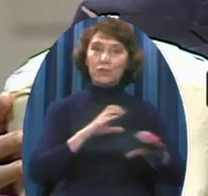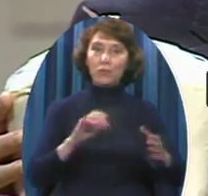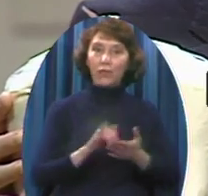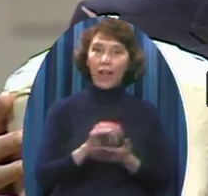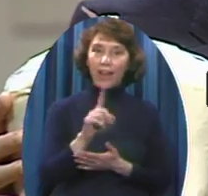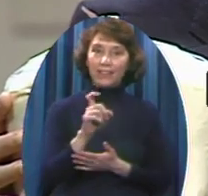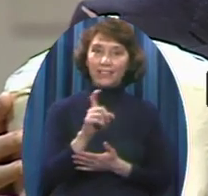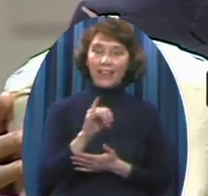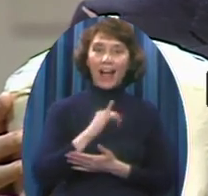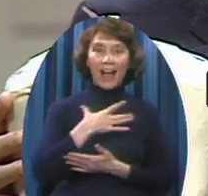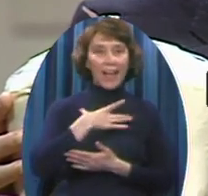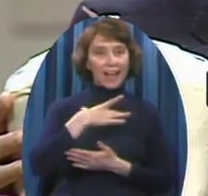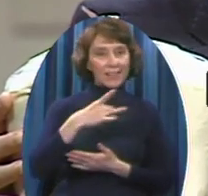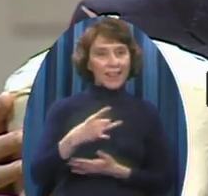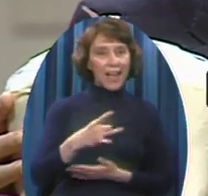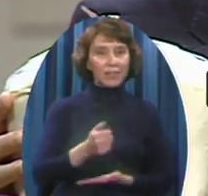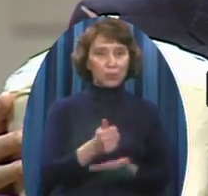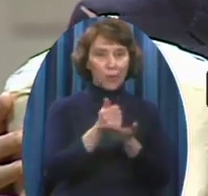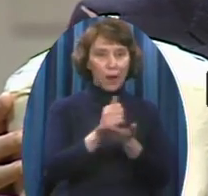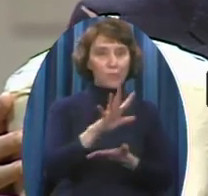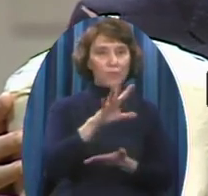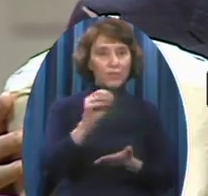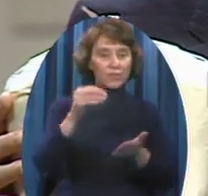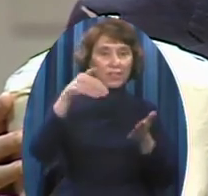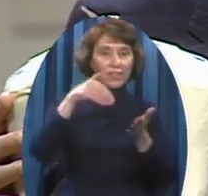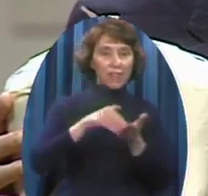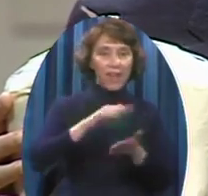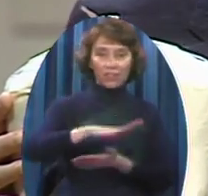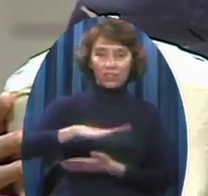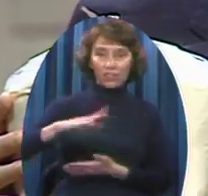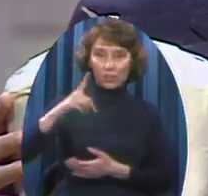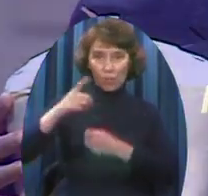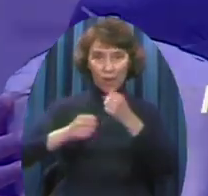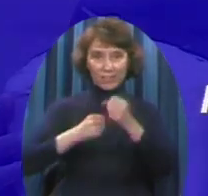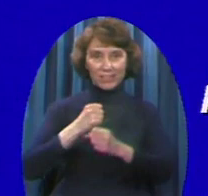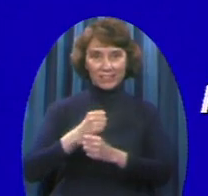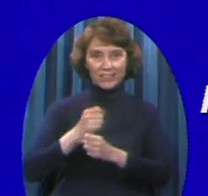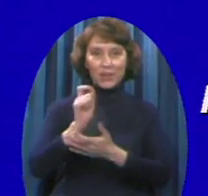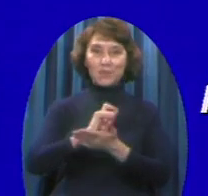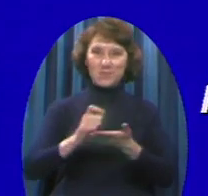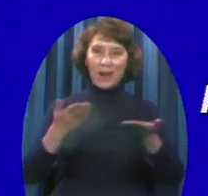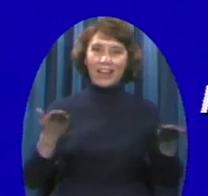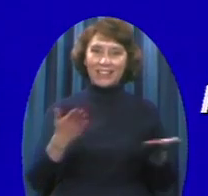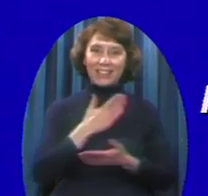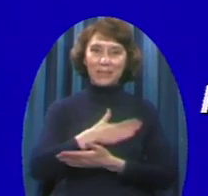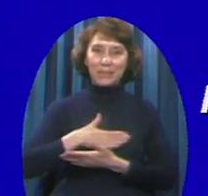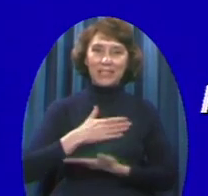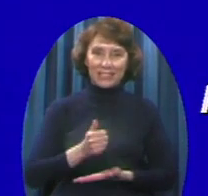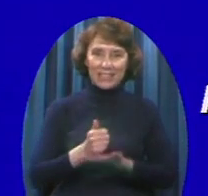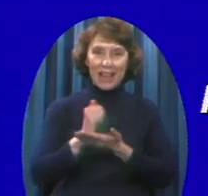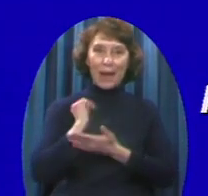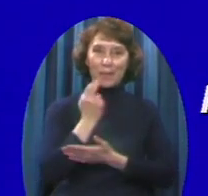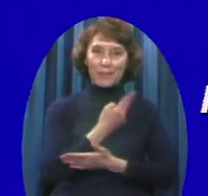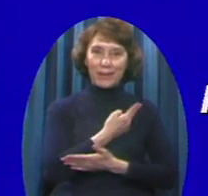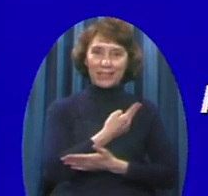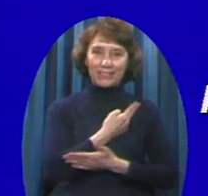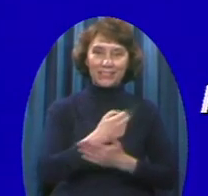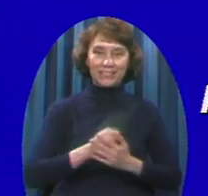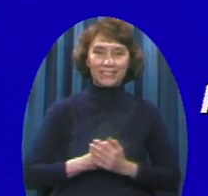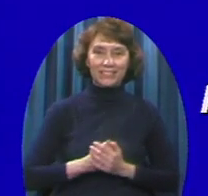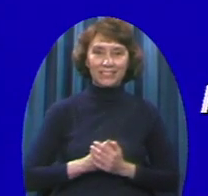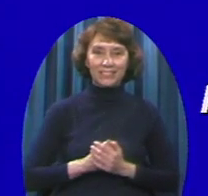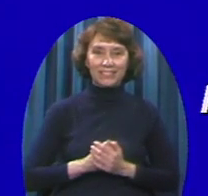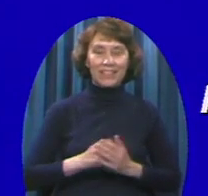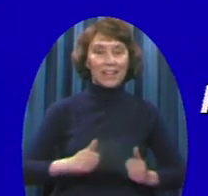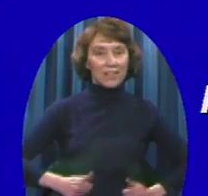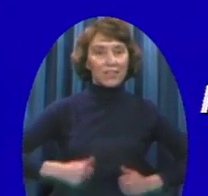on 50,000 children for a year. Write to me here in Lynchburg, Virginia, and have a part in it. The